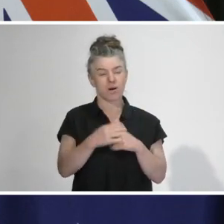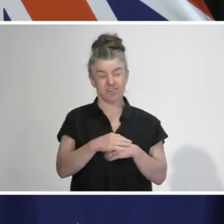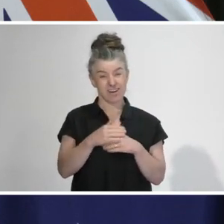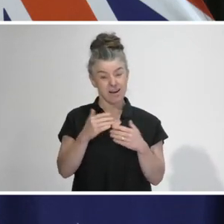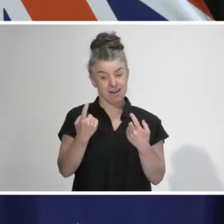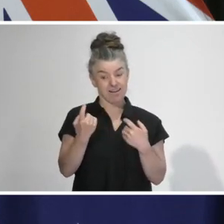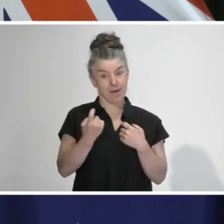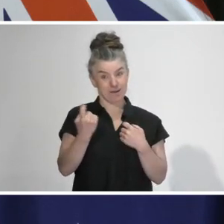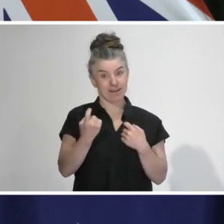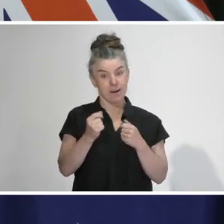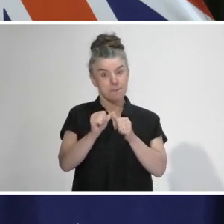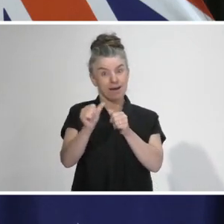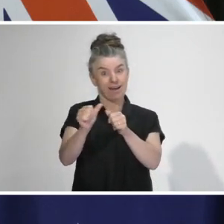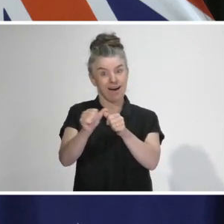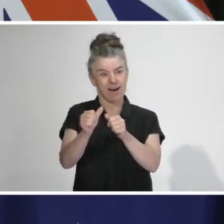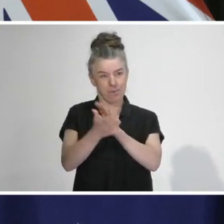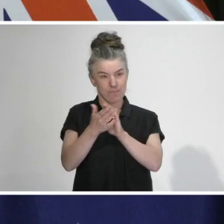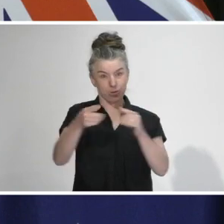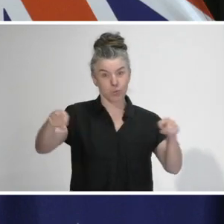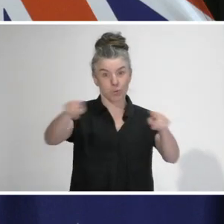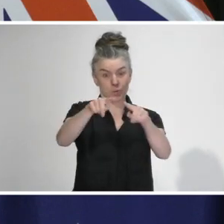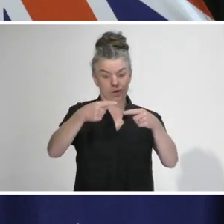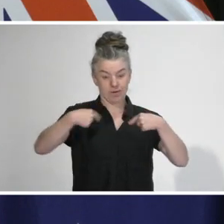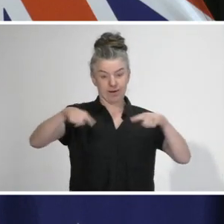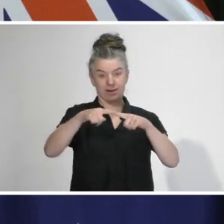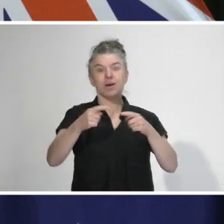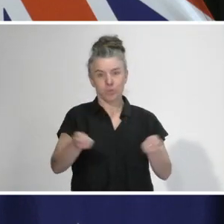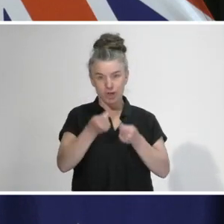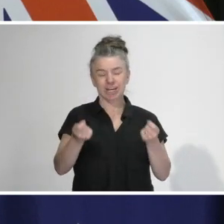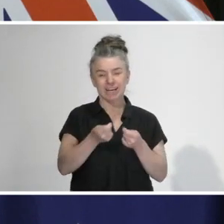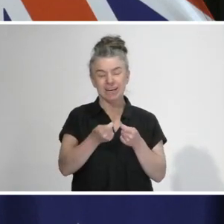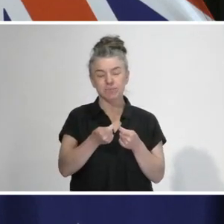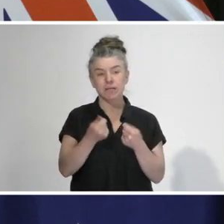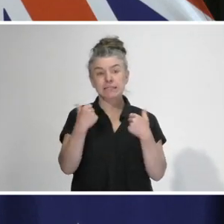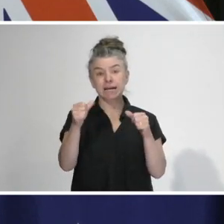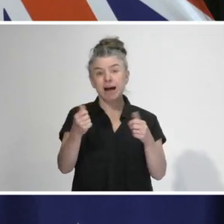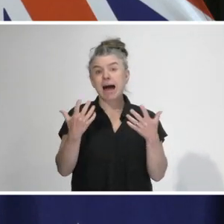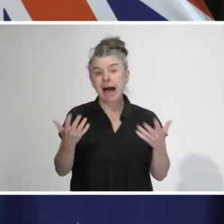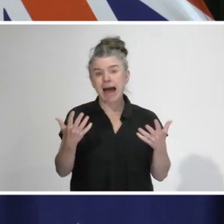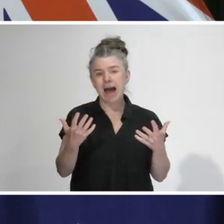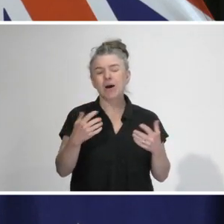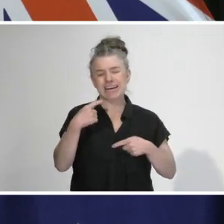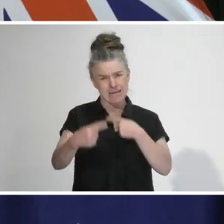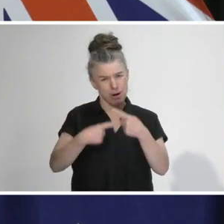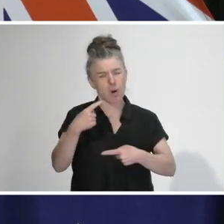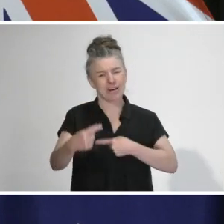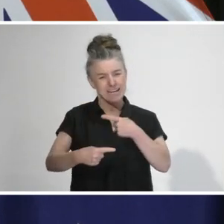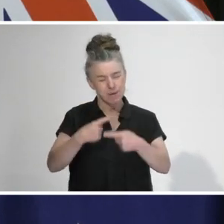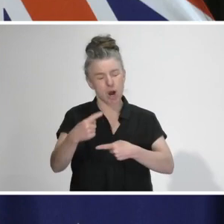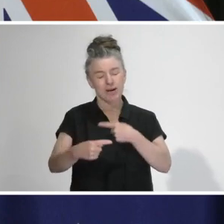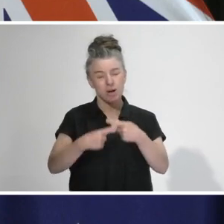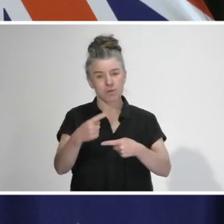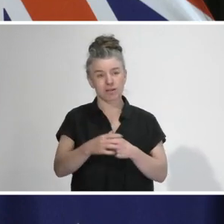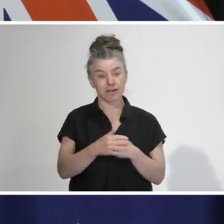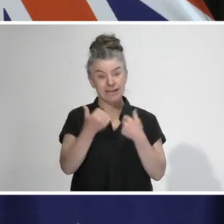our plan is working. But to succeed, we need it to keep working. Success